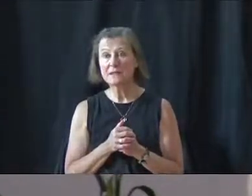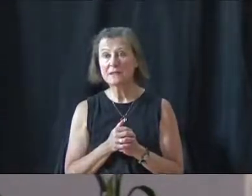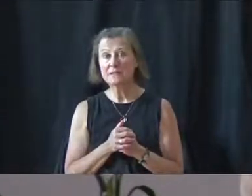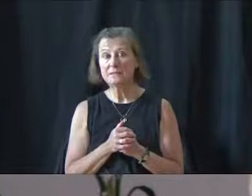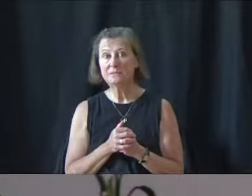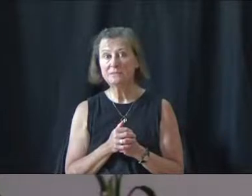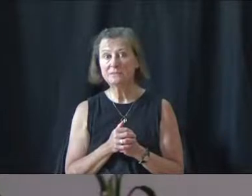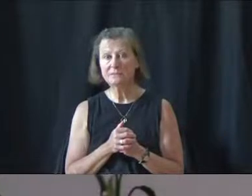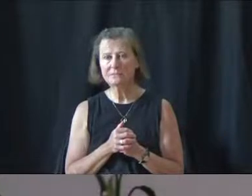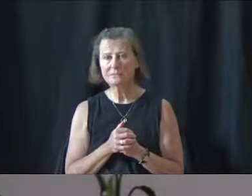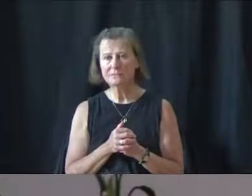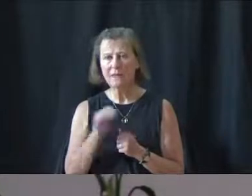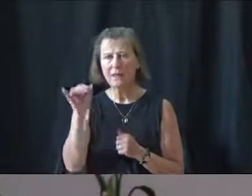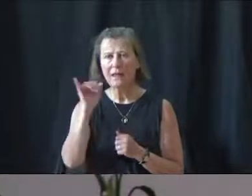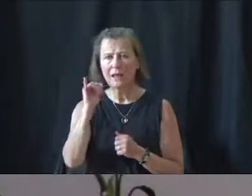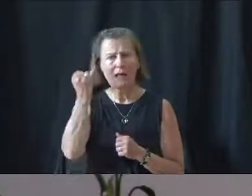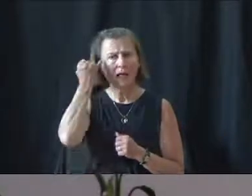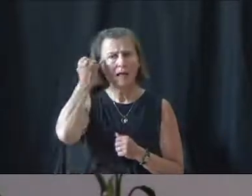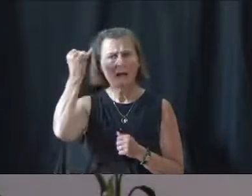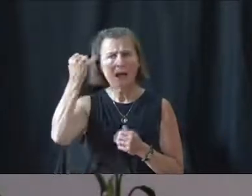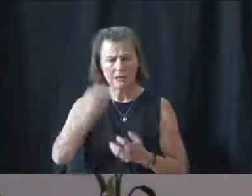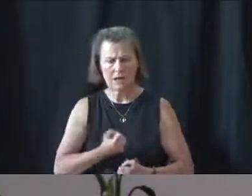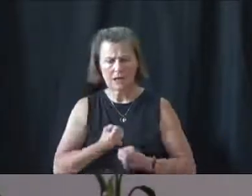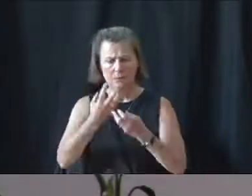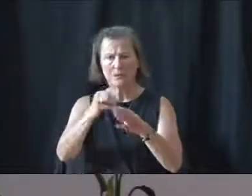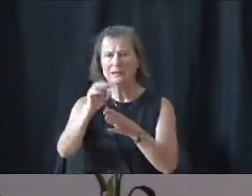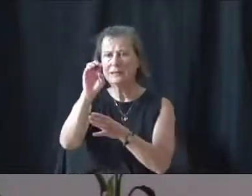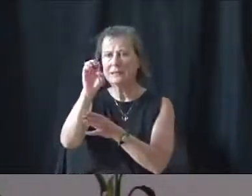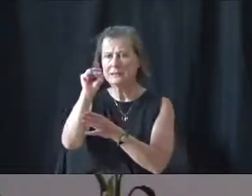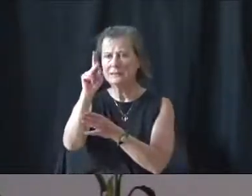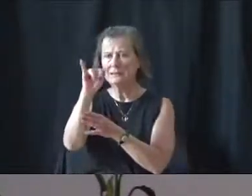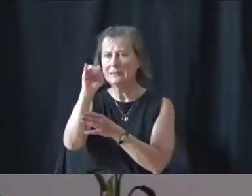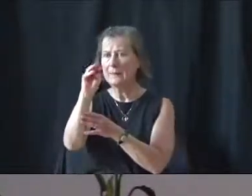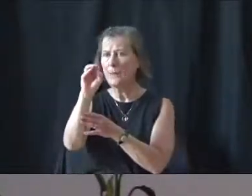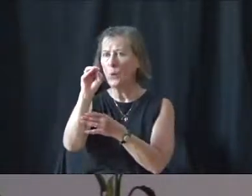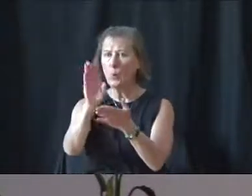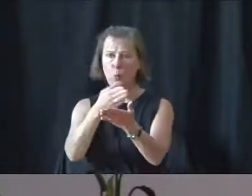It's like the insight that's expressed in this Eskimo song.